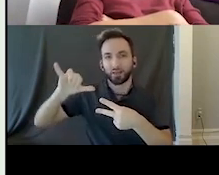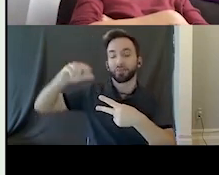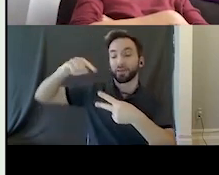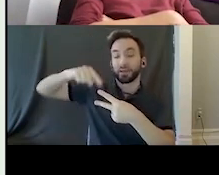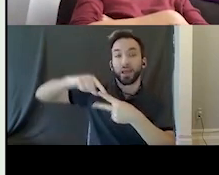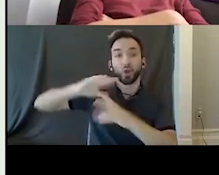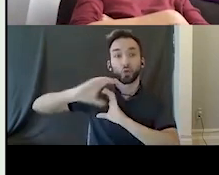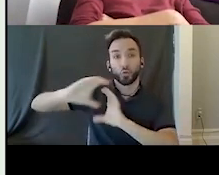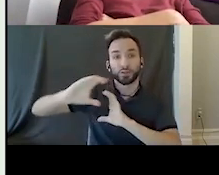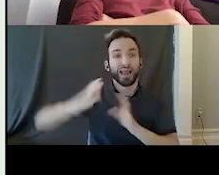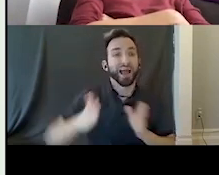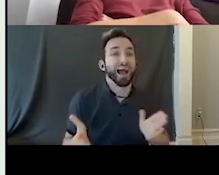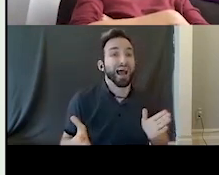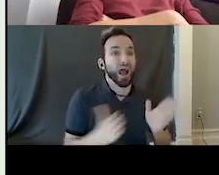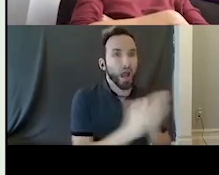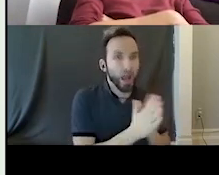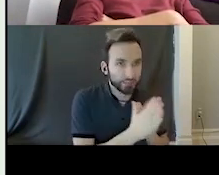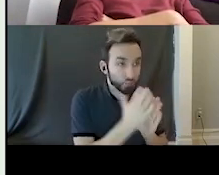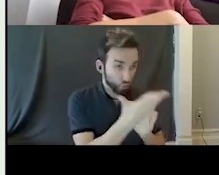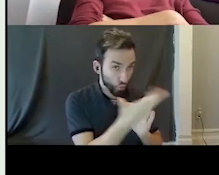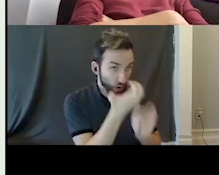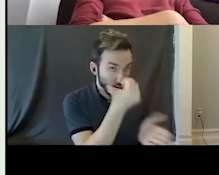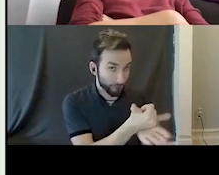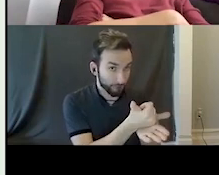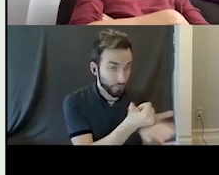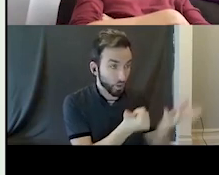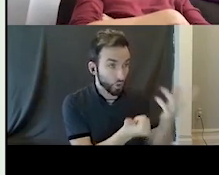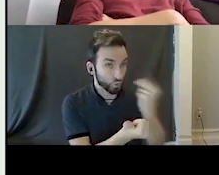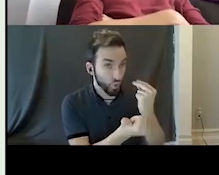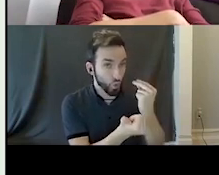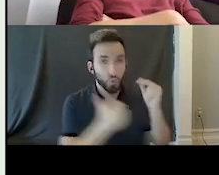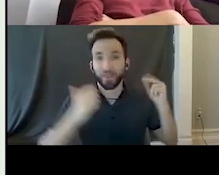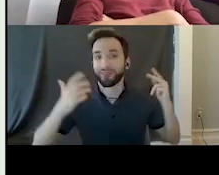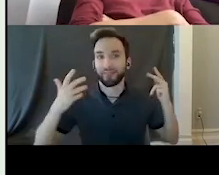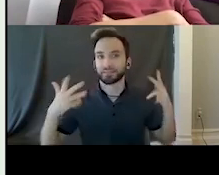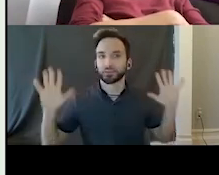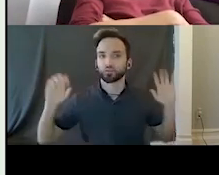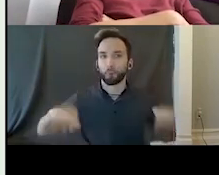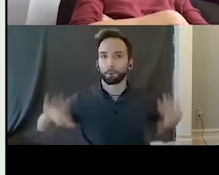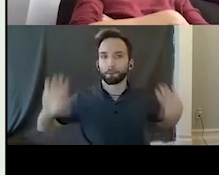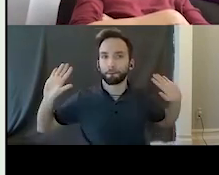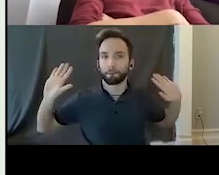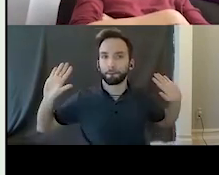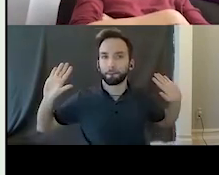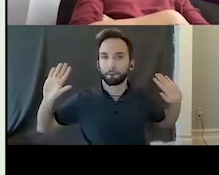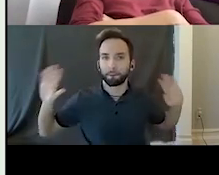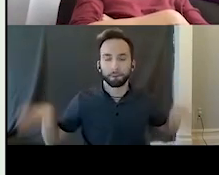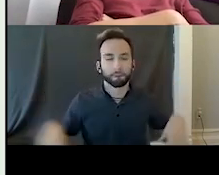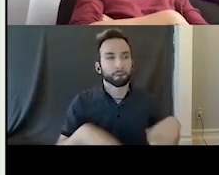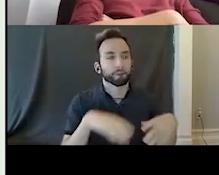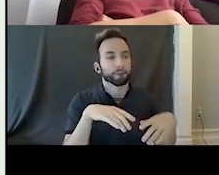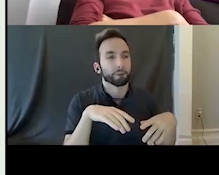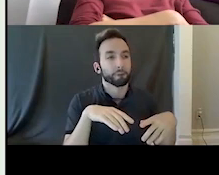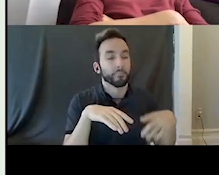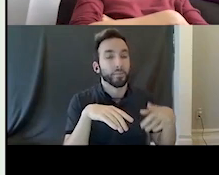your help. So if somebody doesn't want help, it's okay. You asked, don't pressure it. Let the person explain how they can be helped. There's